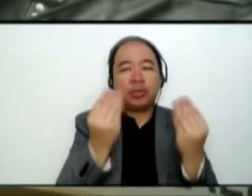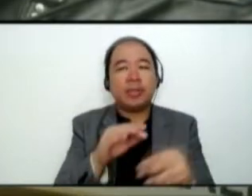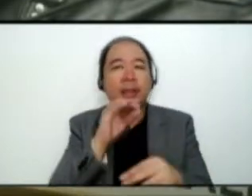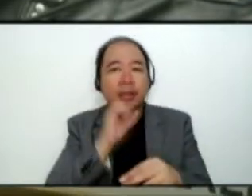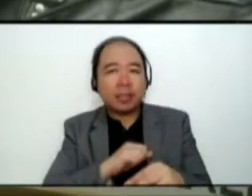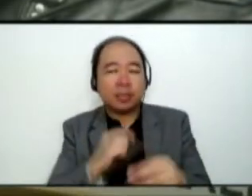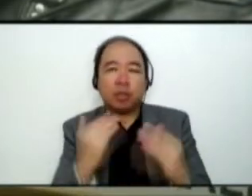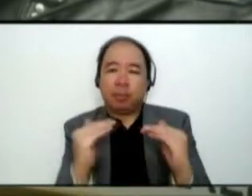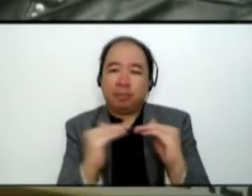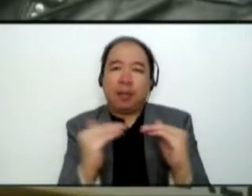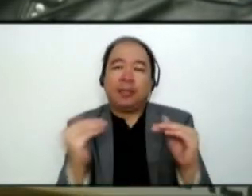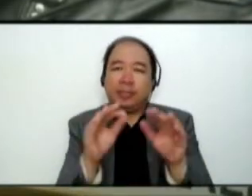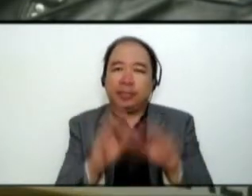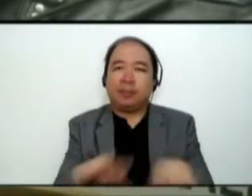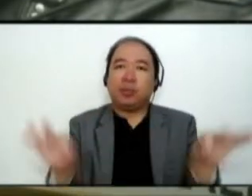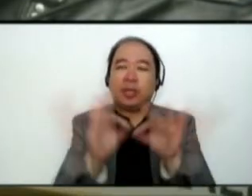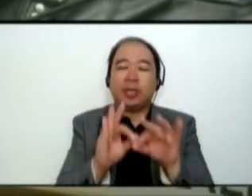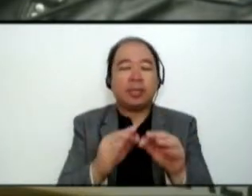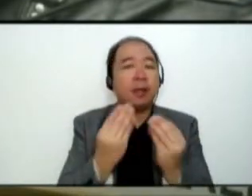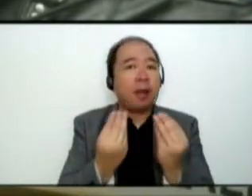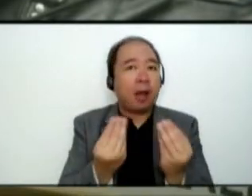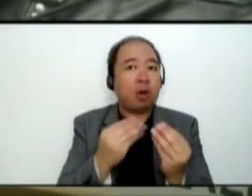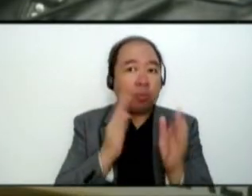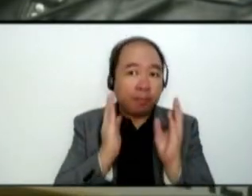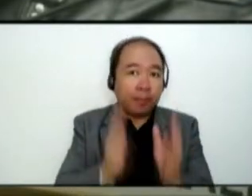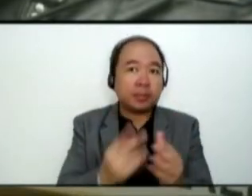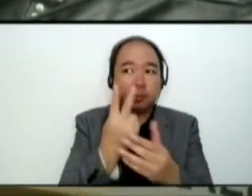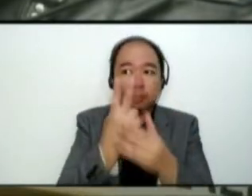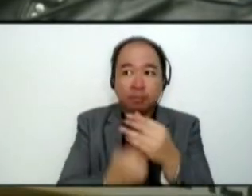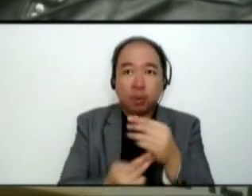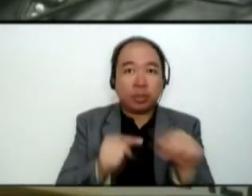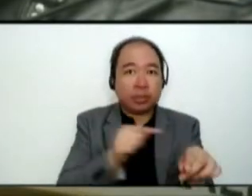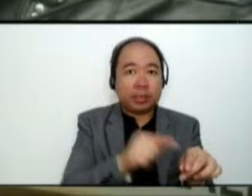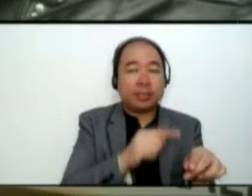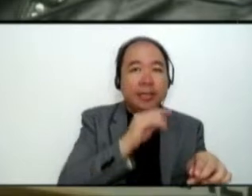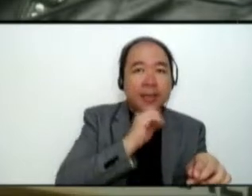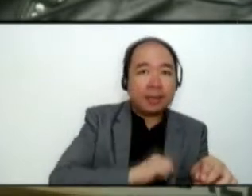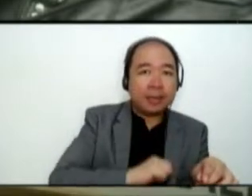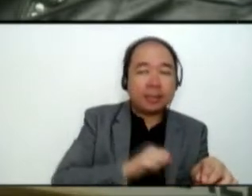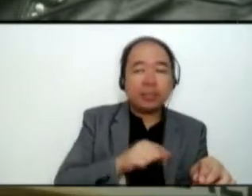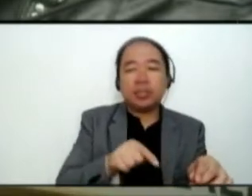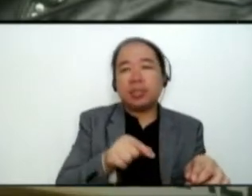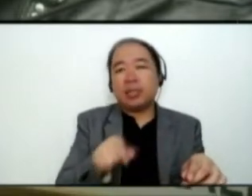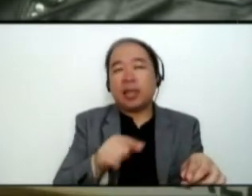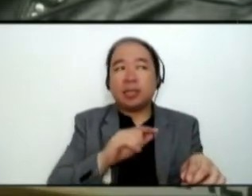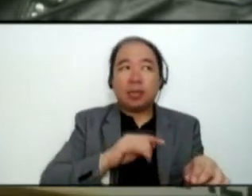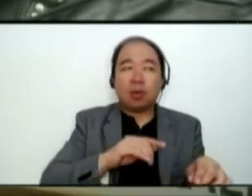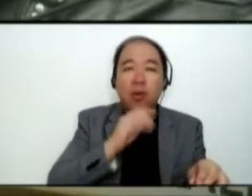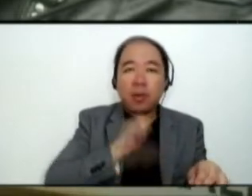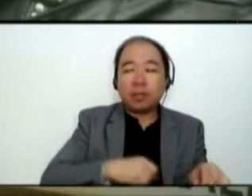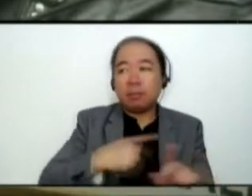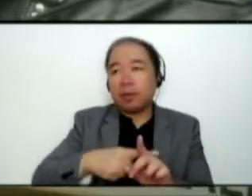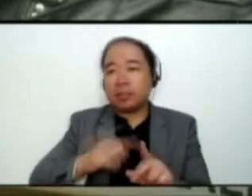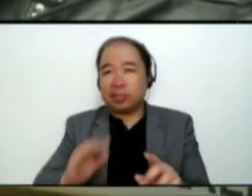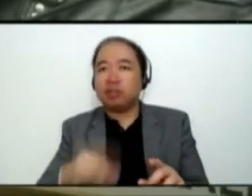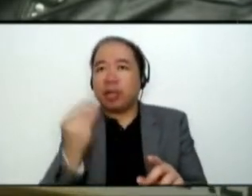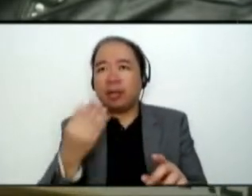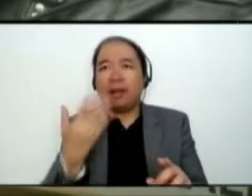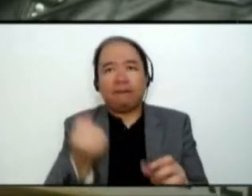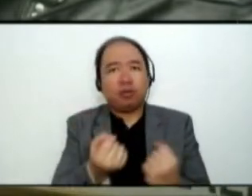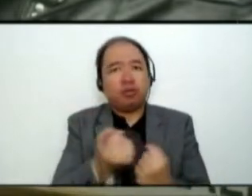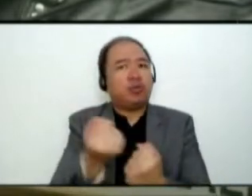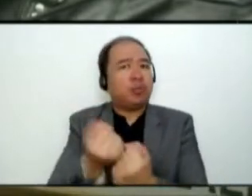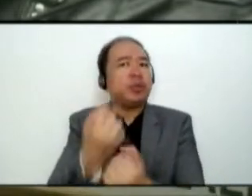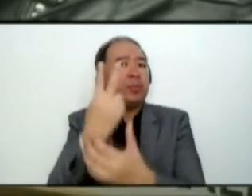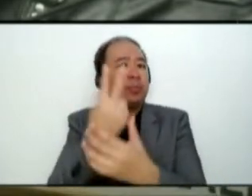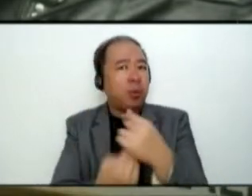on the context, towards ensuring that both ends of the age spectrum receive adequate support. In our national